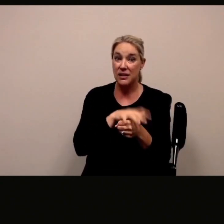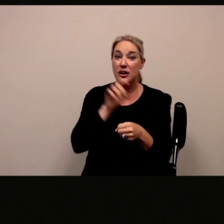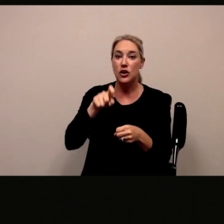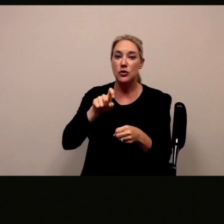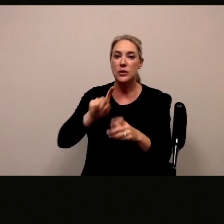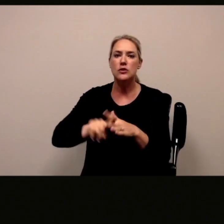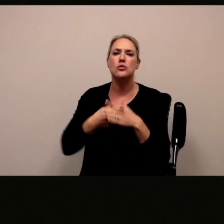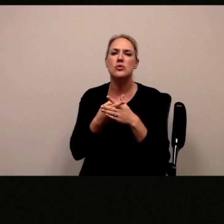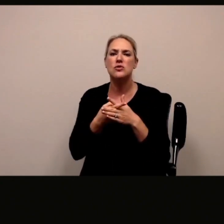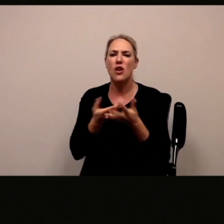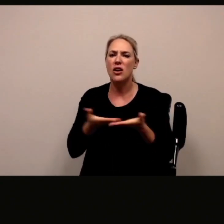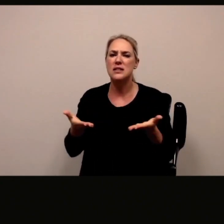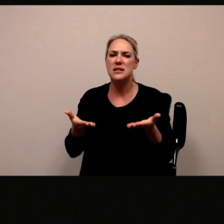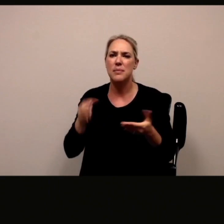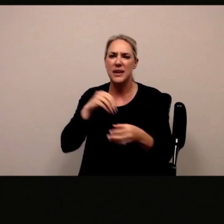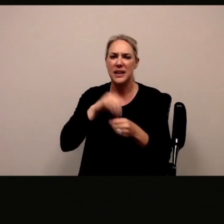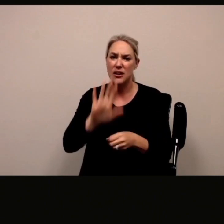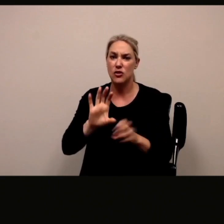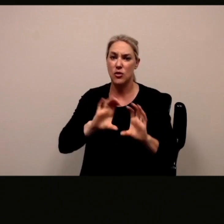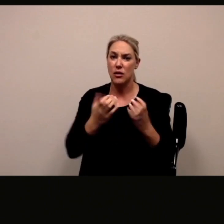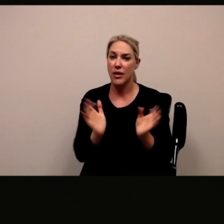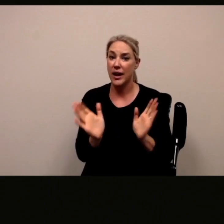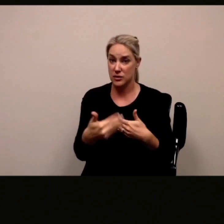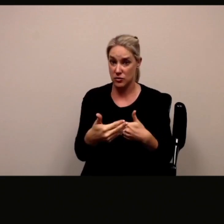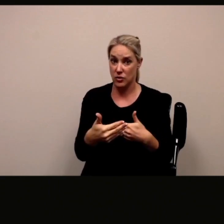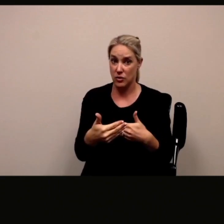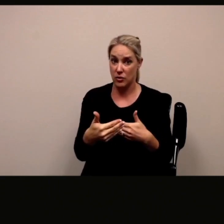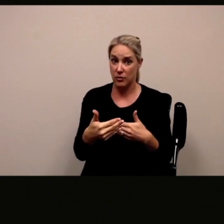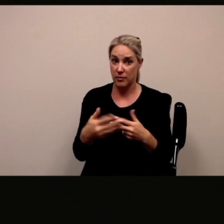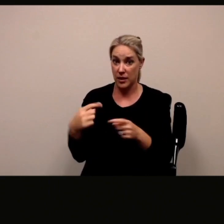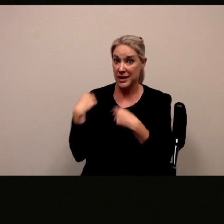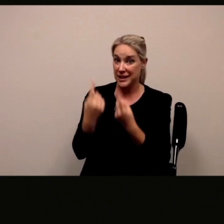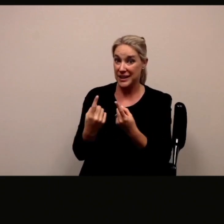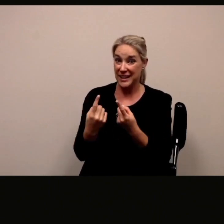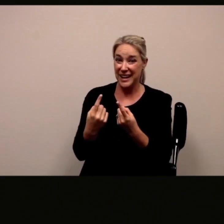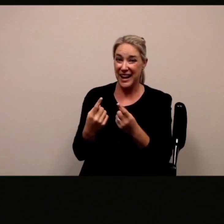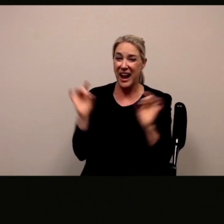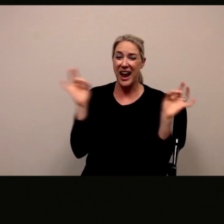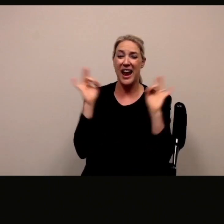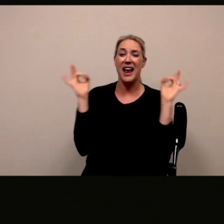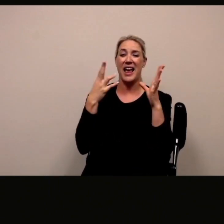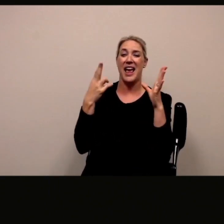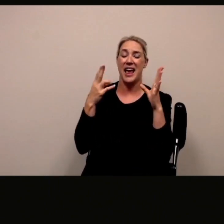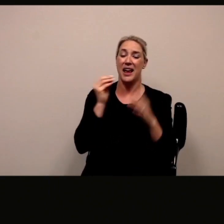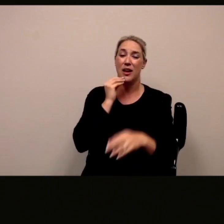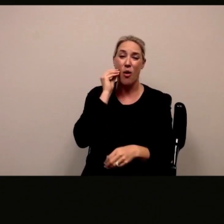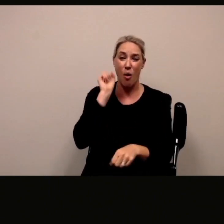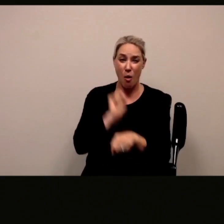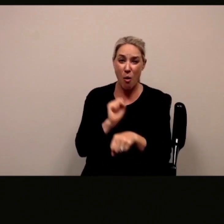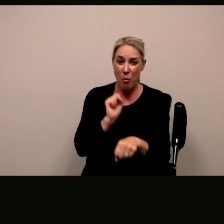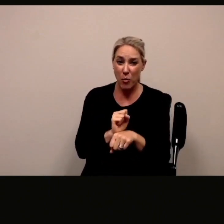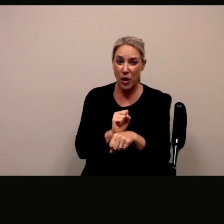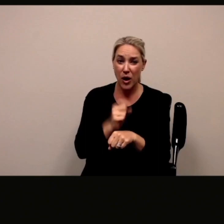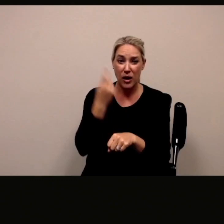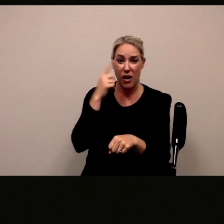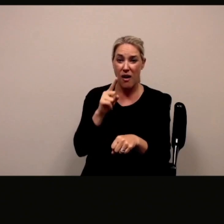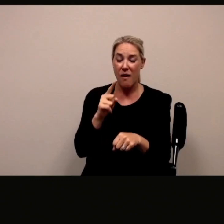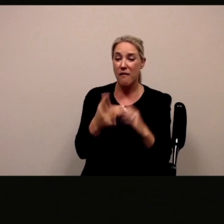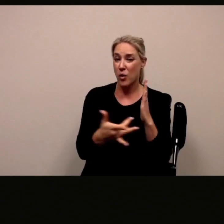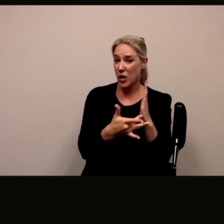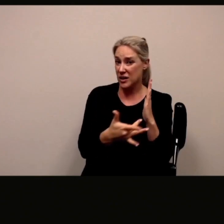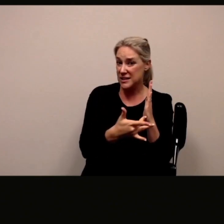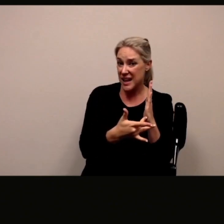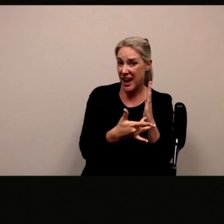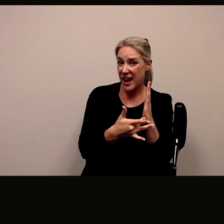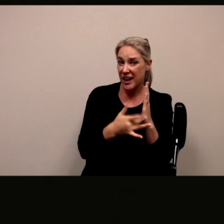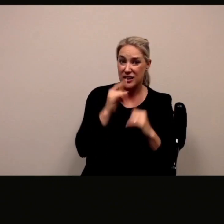I do, even to this day, I hate homework for kids in tech because they might be working from a hotspot. They